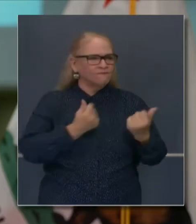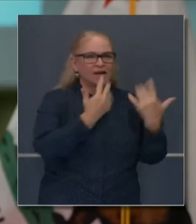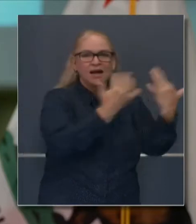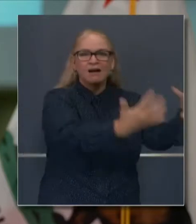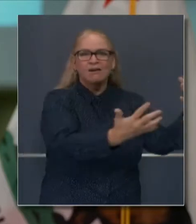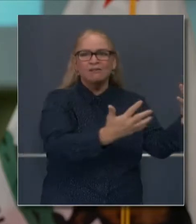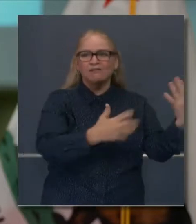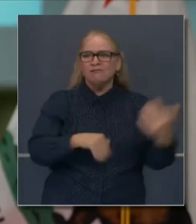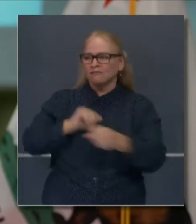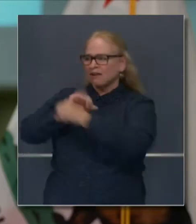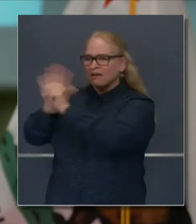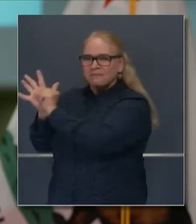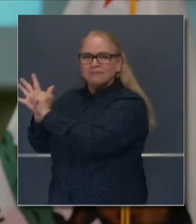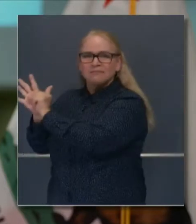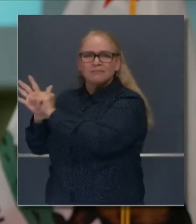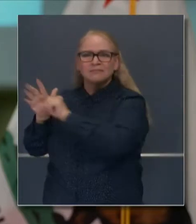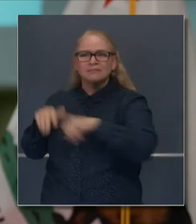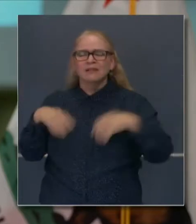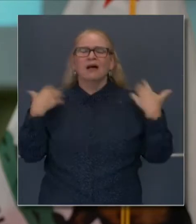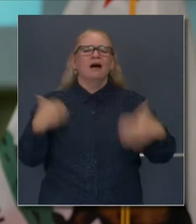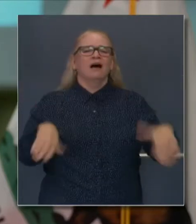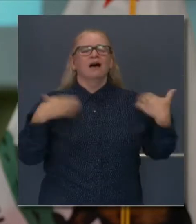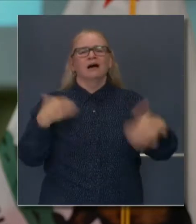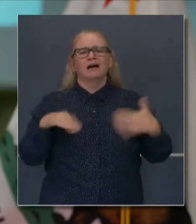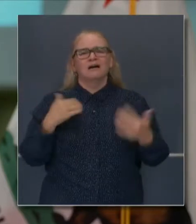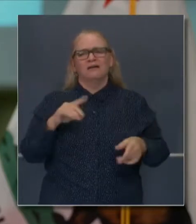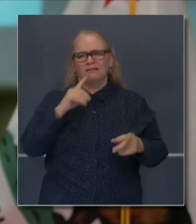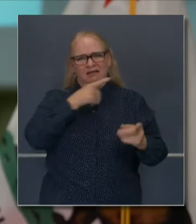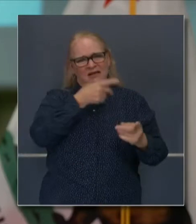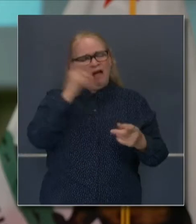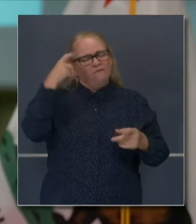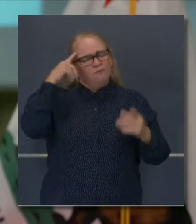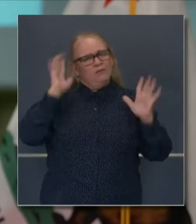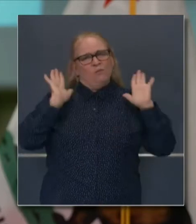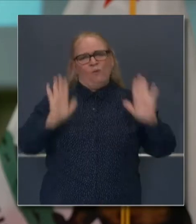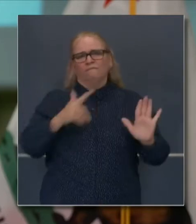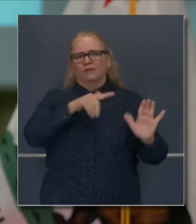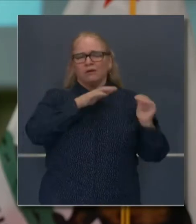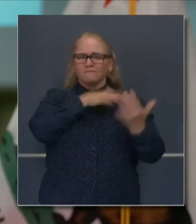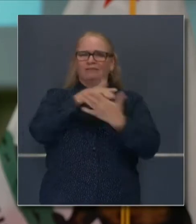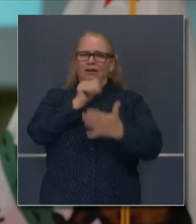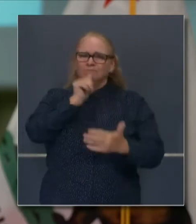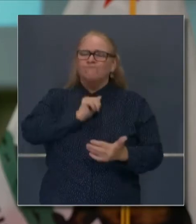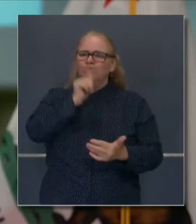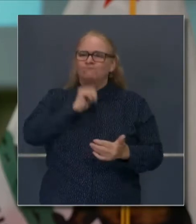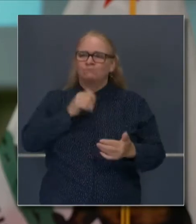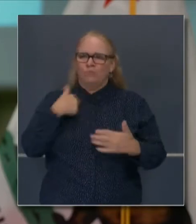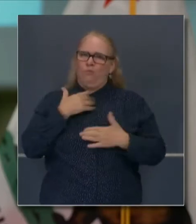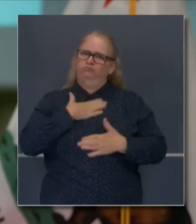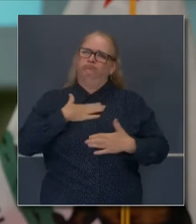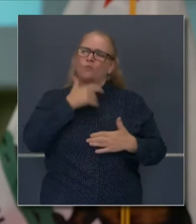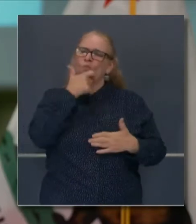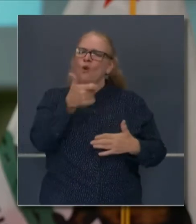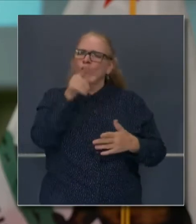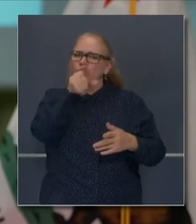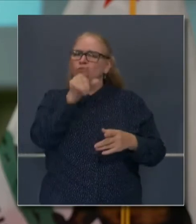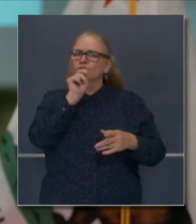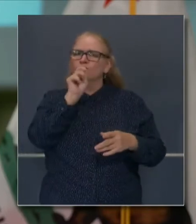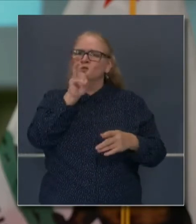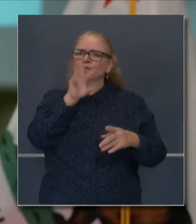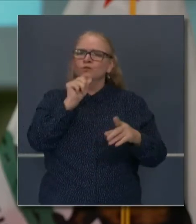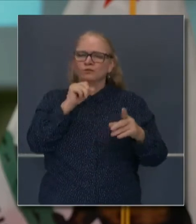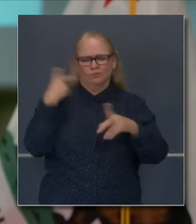other. And I have had the pleasure of watching you for the last 2